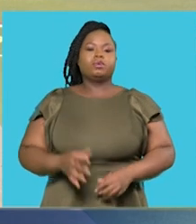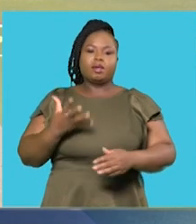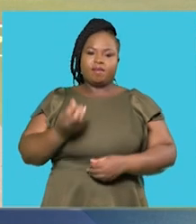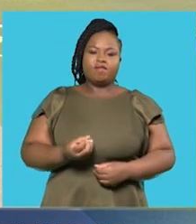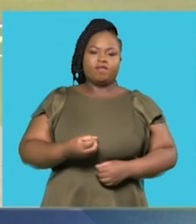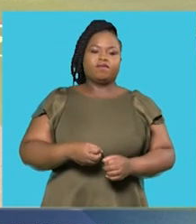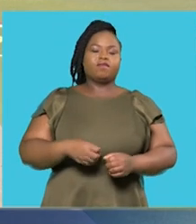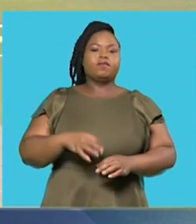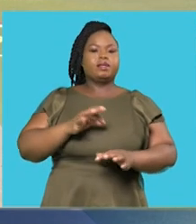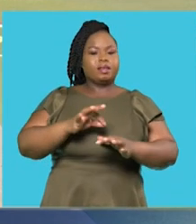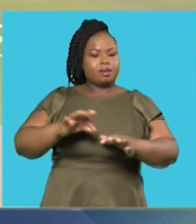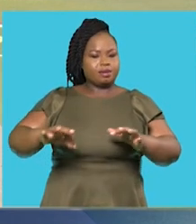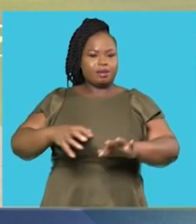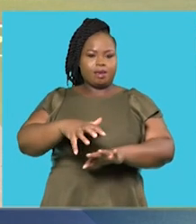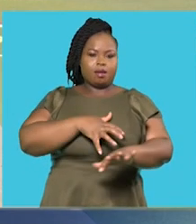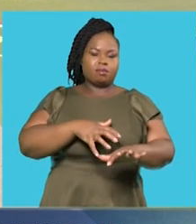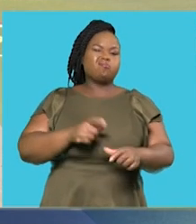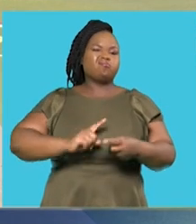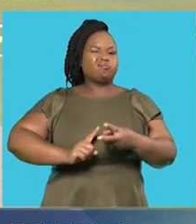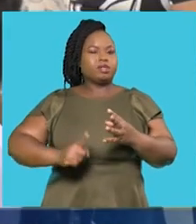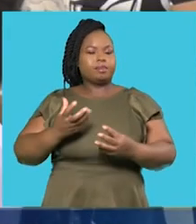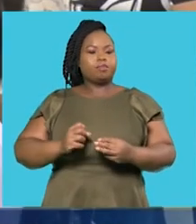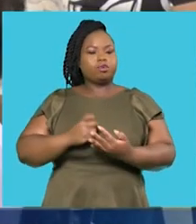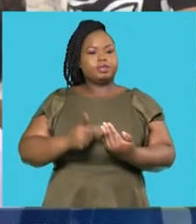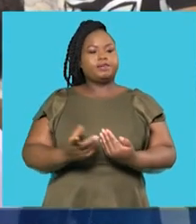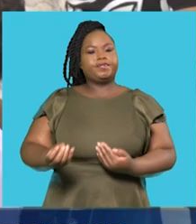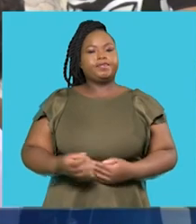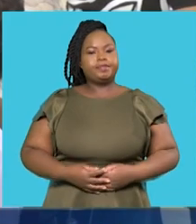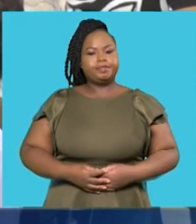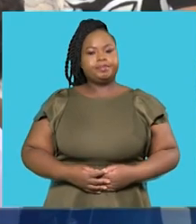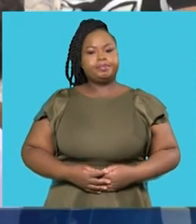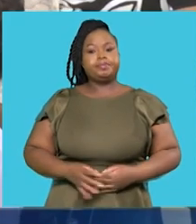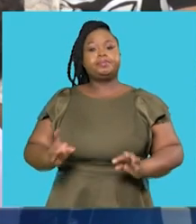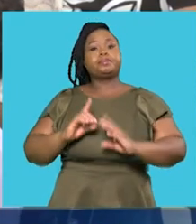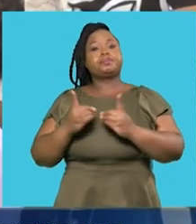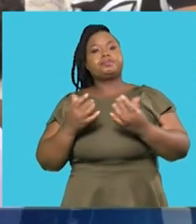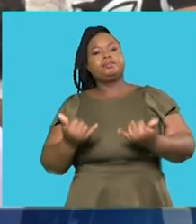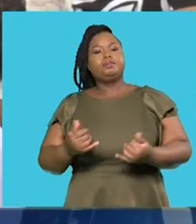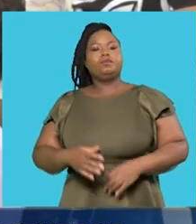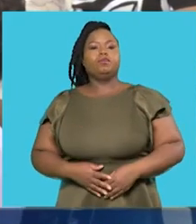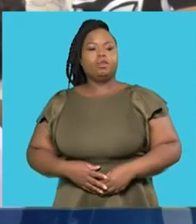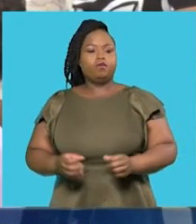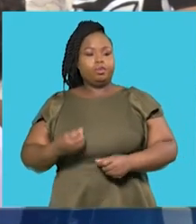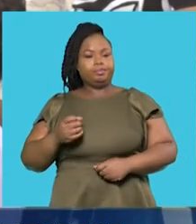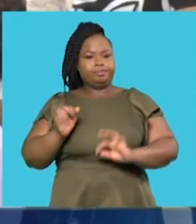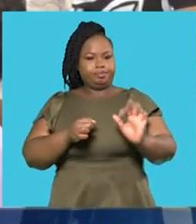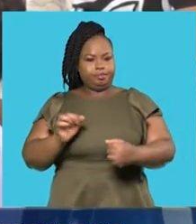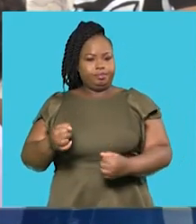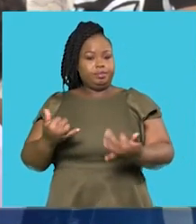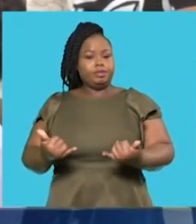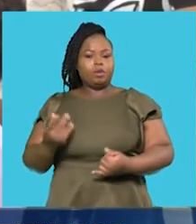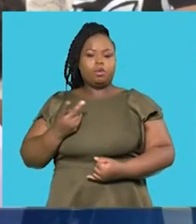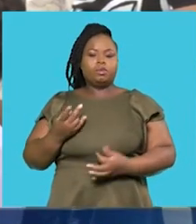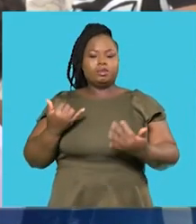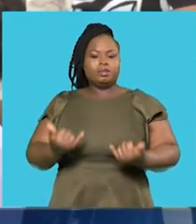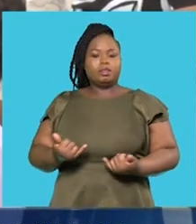garden. So there are other projects besides this one. Isebe lemisebenzi yoluntu kunye neziseko